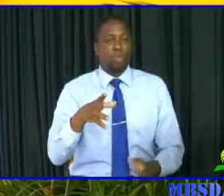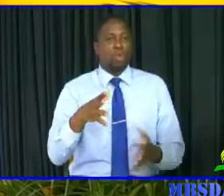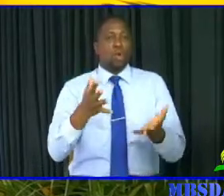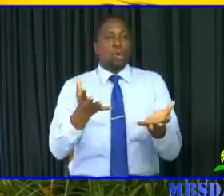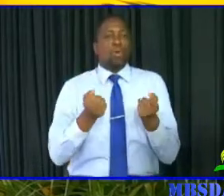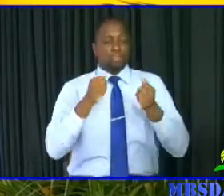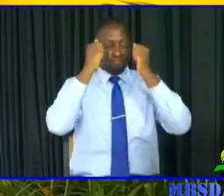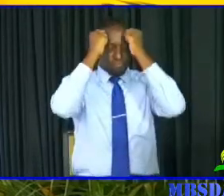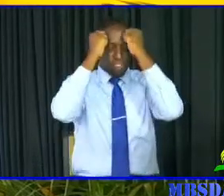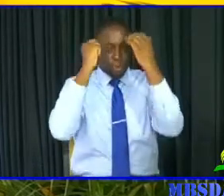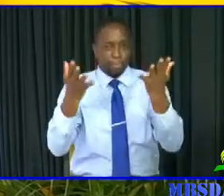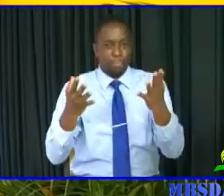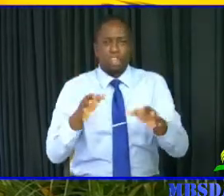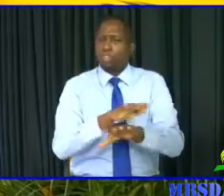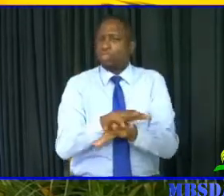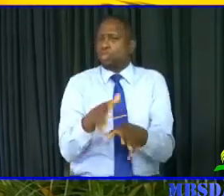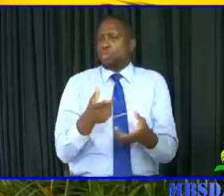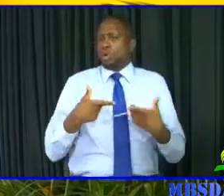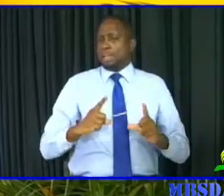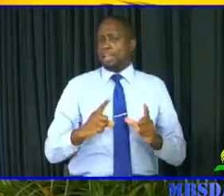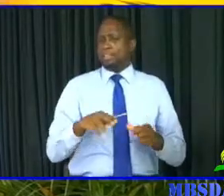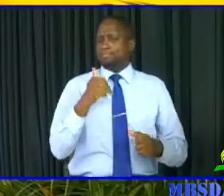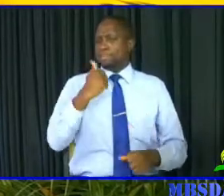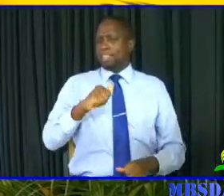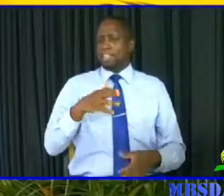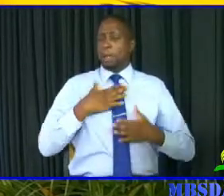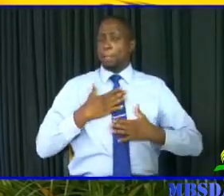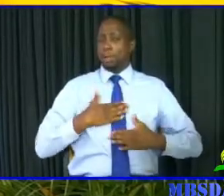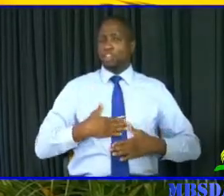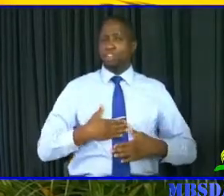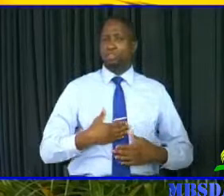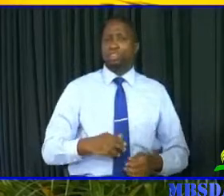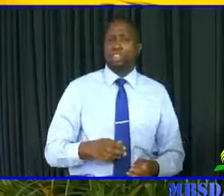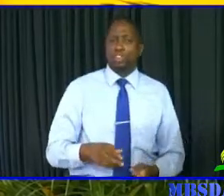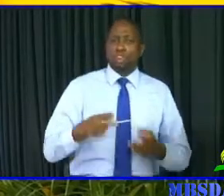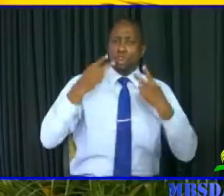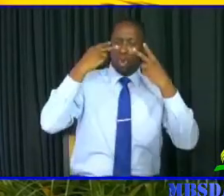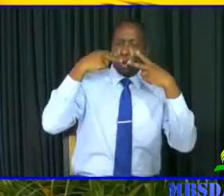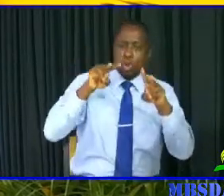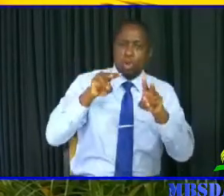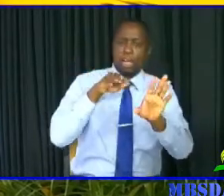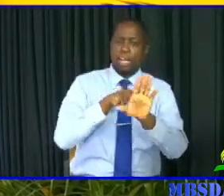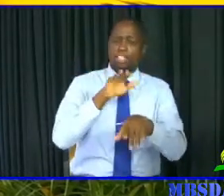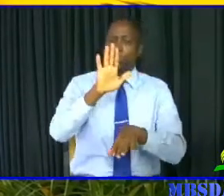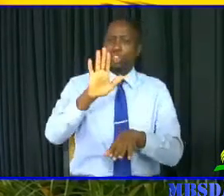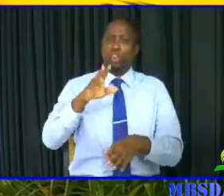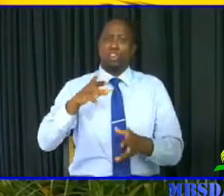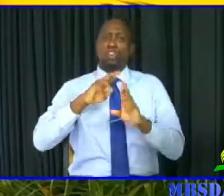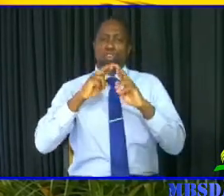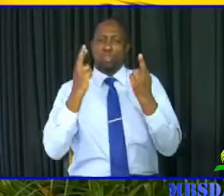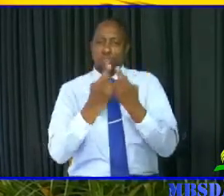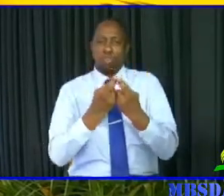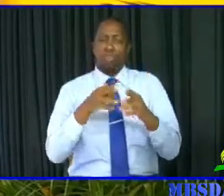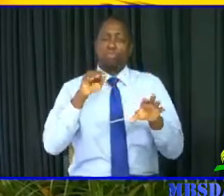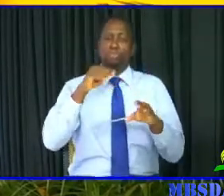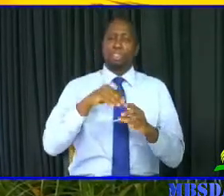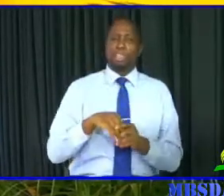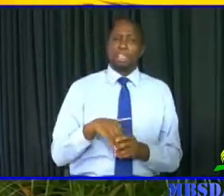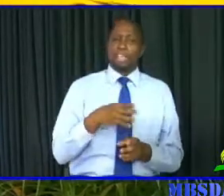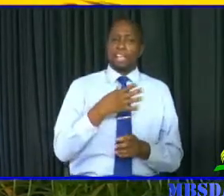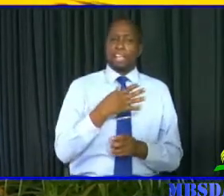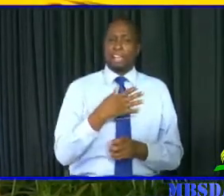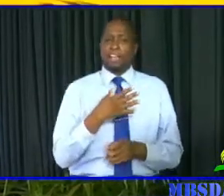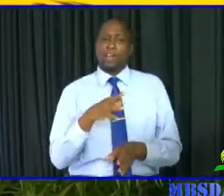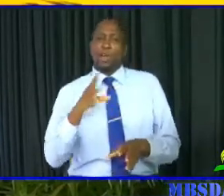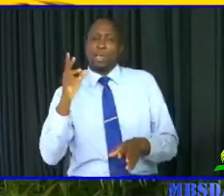should not allow anybody to look at your room with your name written on it. In fact, it's not just